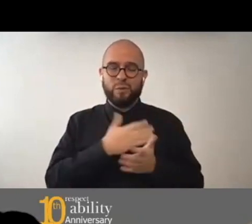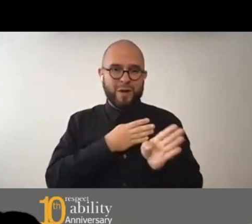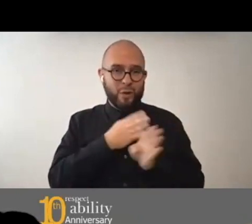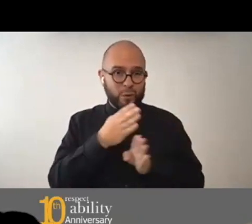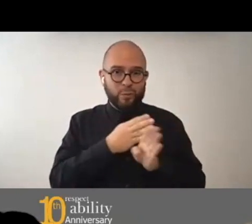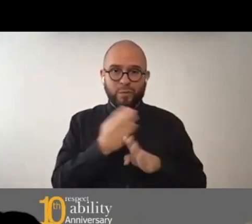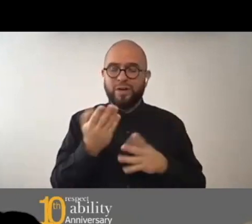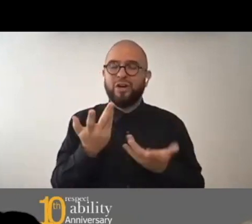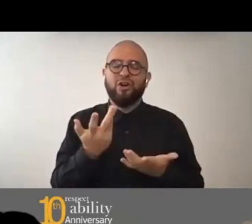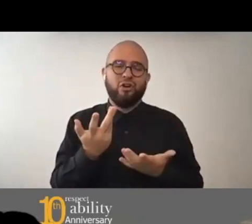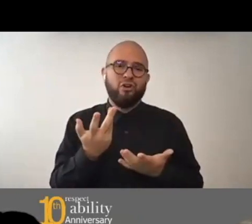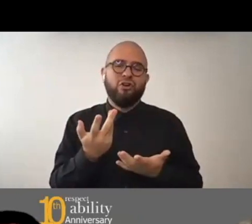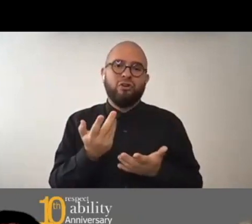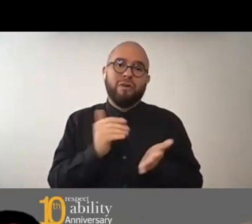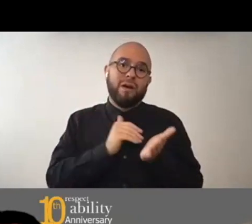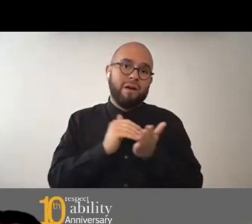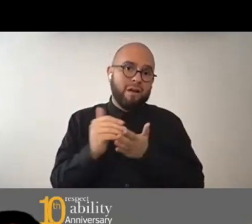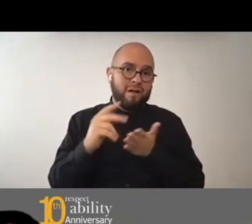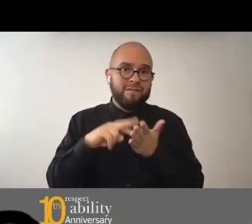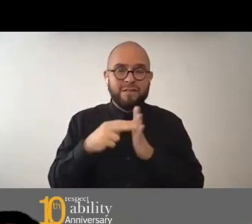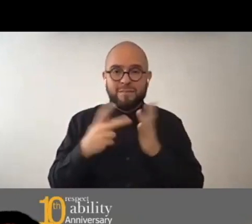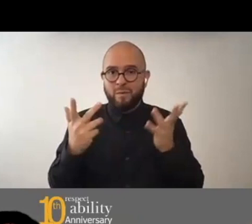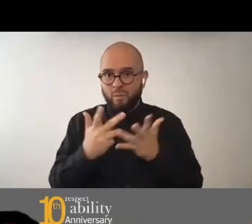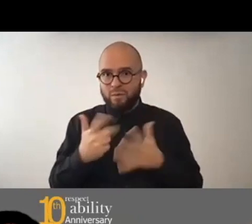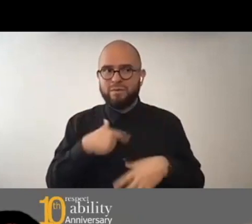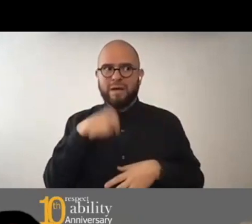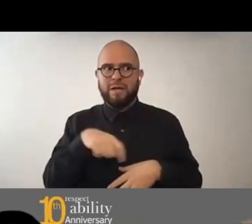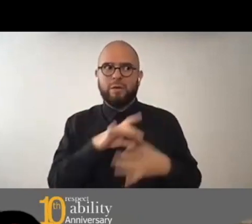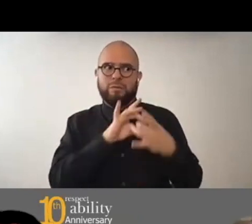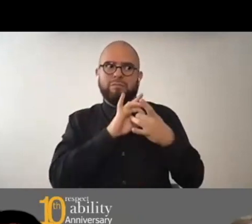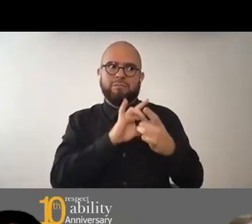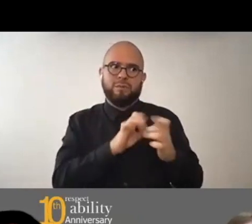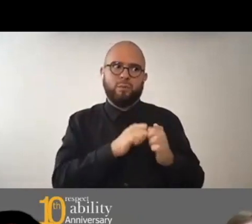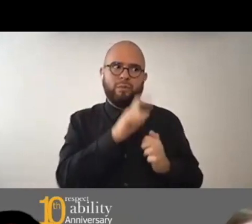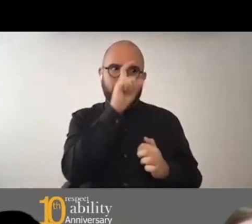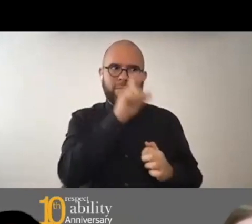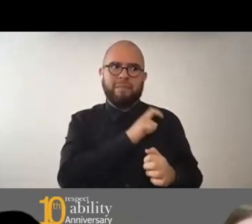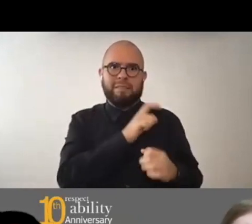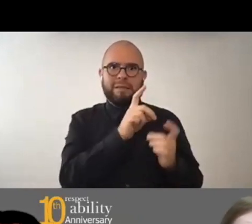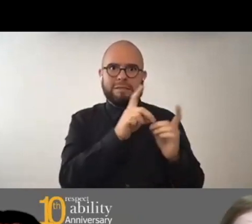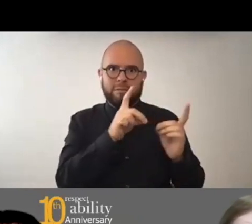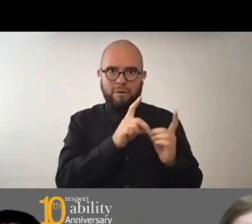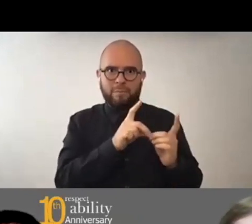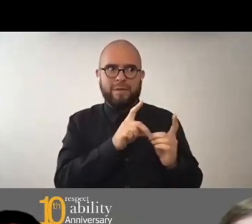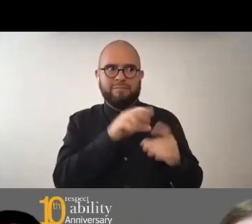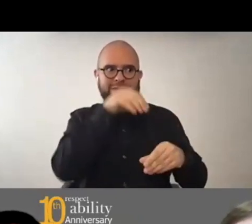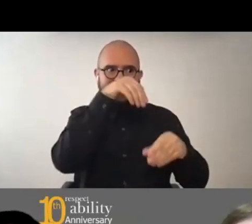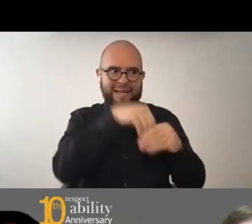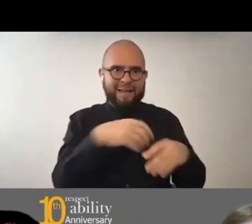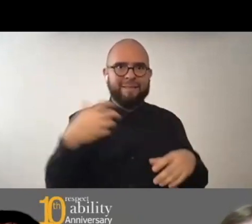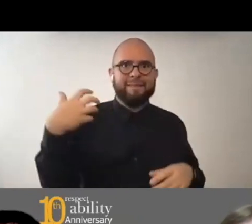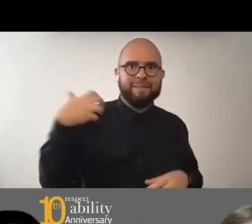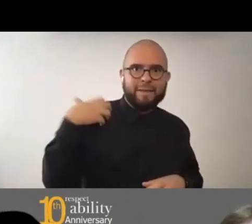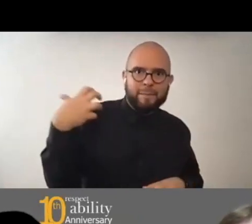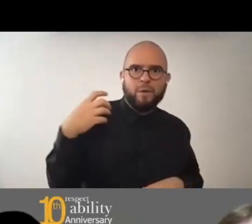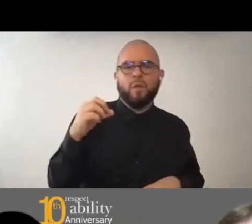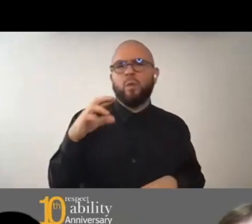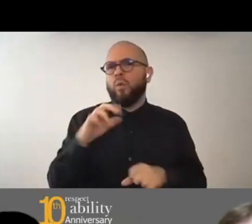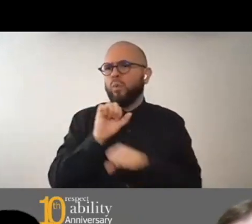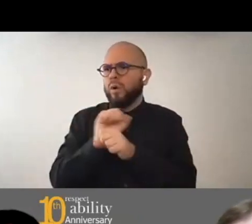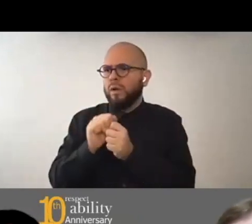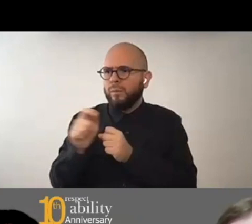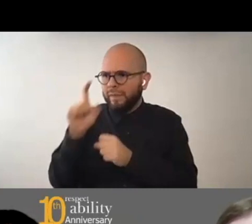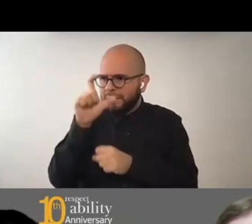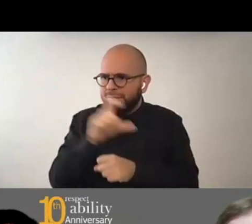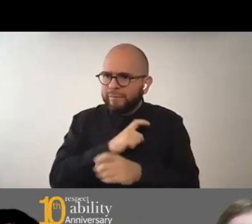creating a relationship with the police department that was operating inside the Capitol, or working with security guards and building relationships.